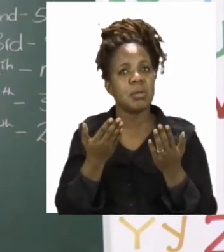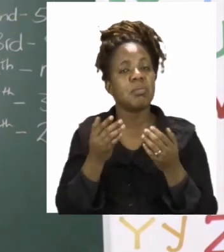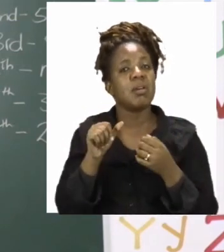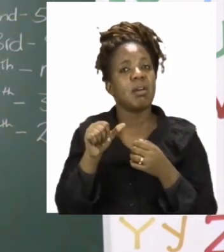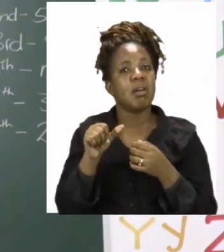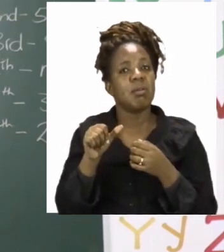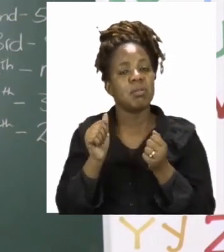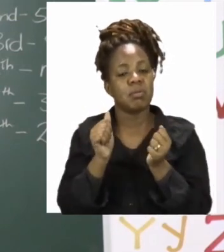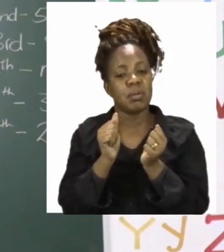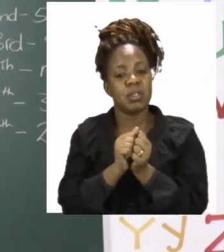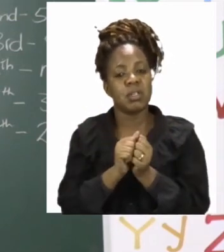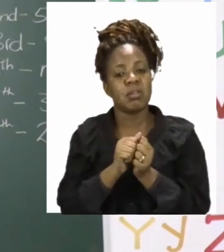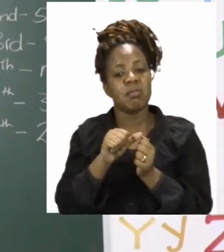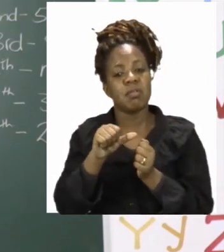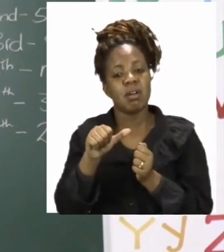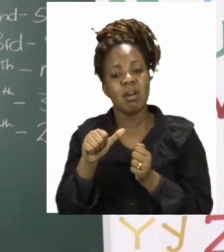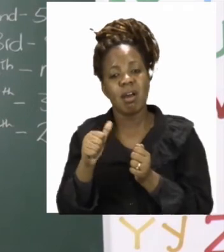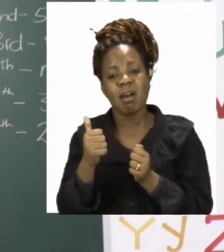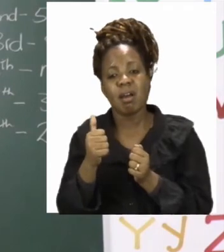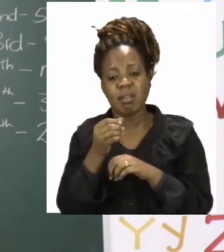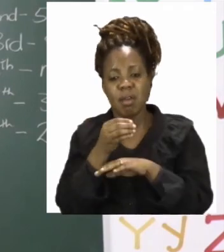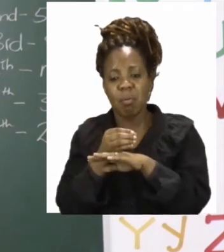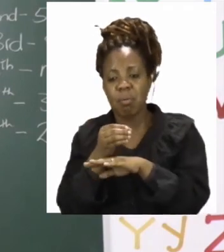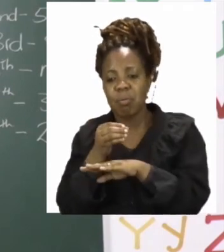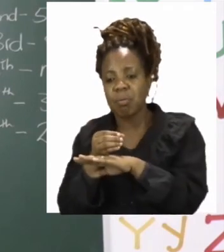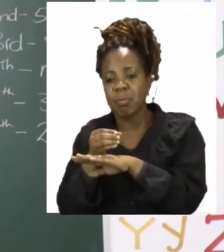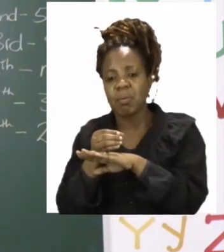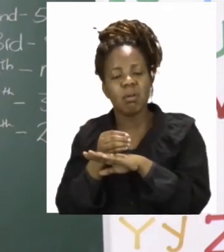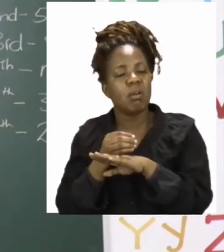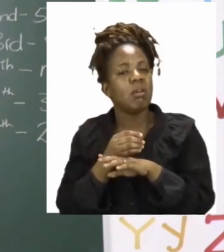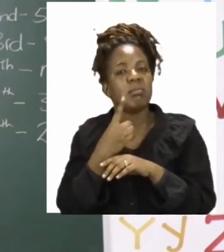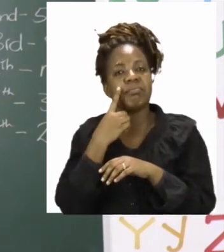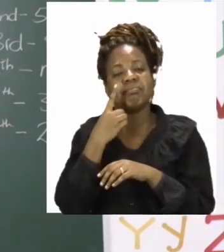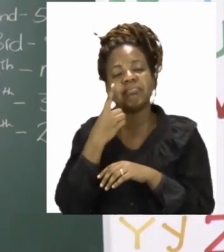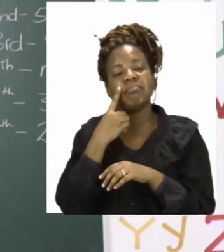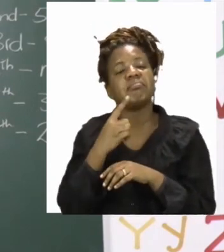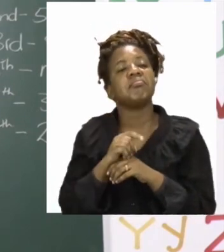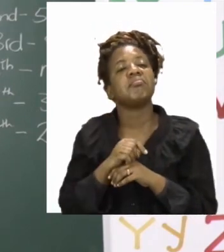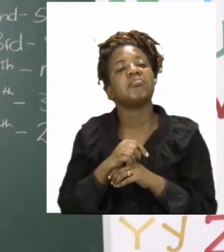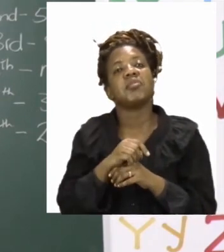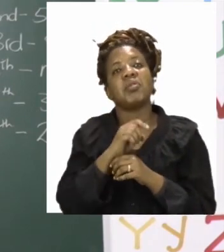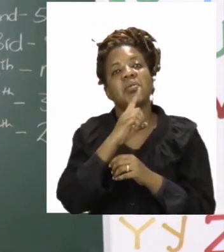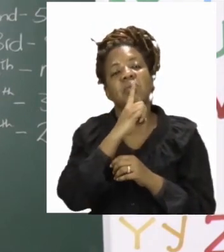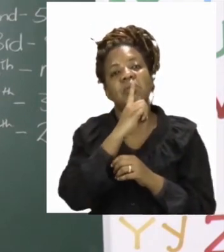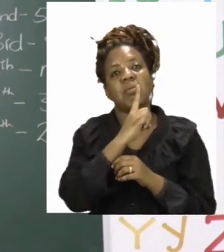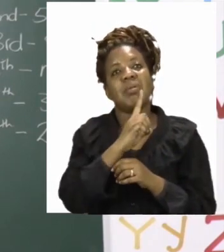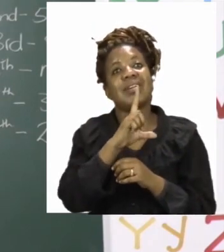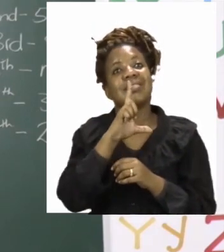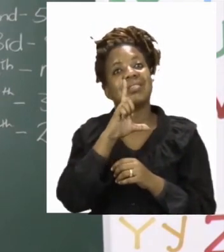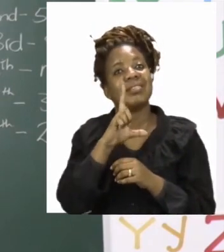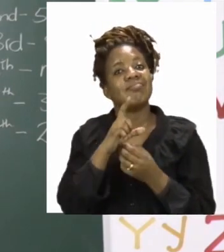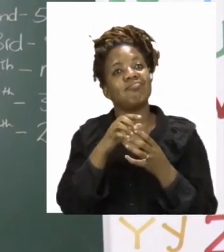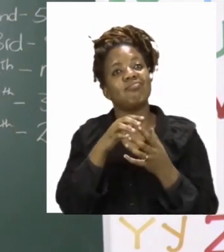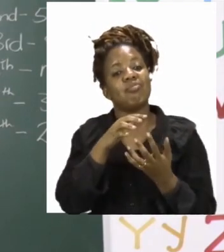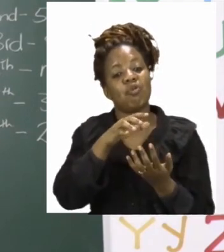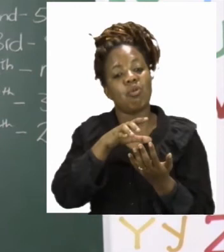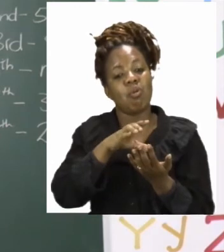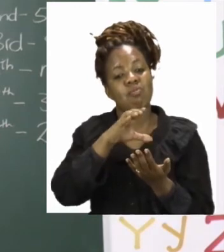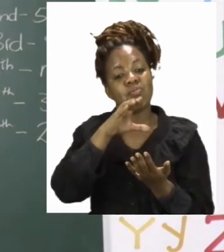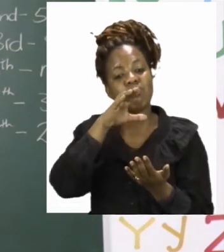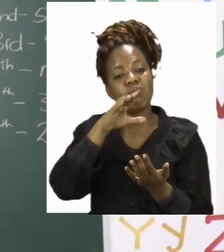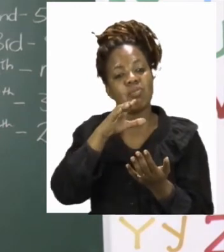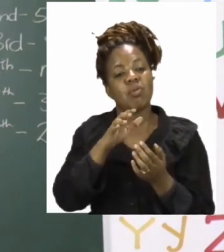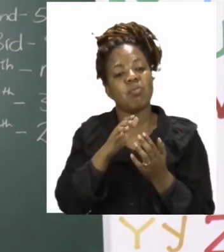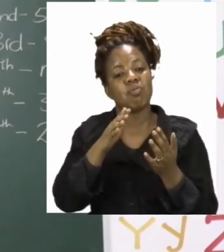that 1 liter can either be more or less. So we are going to